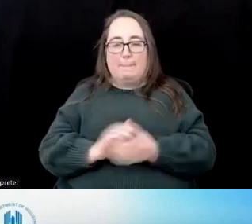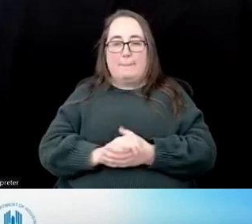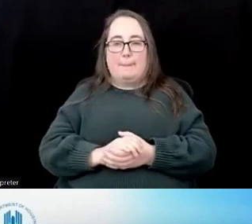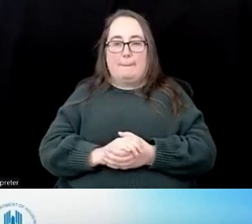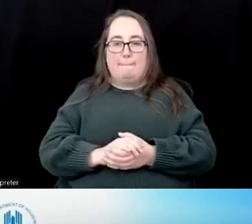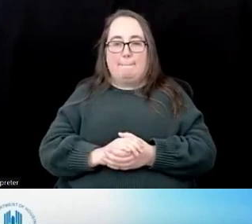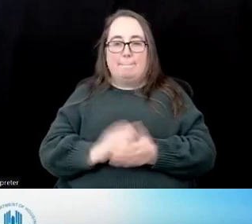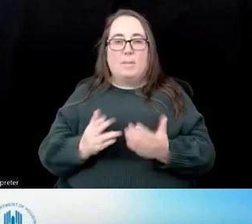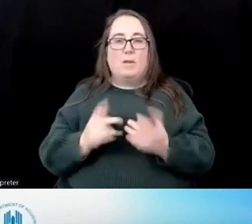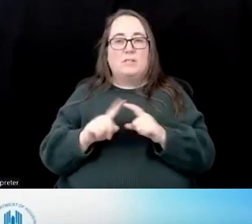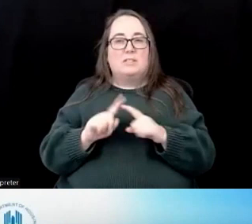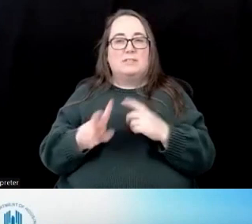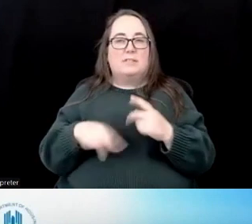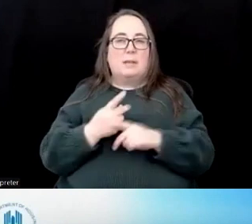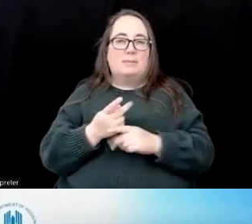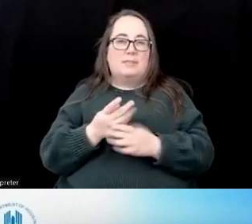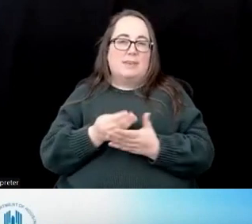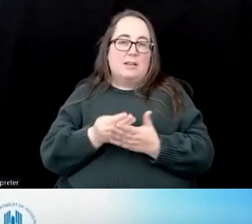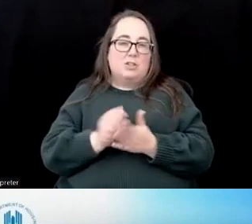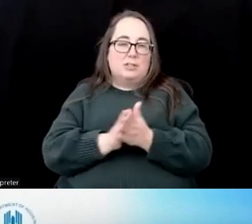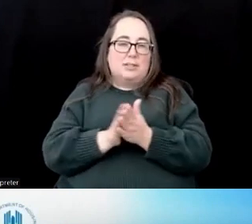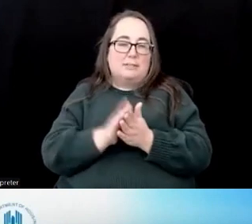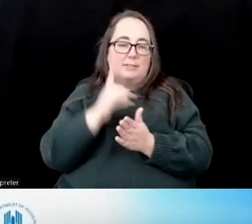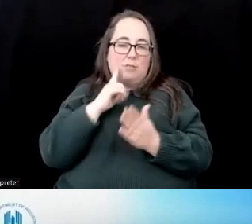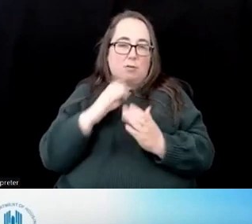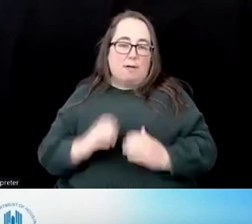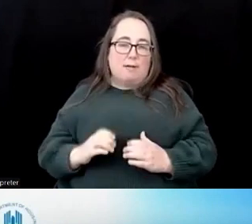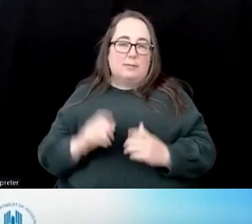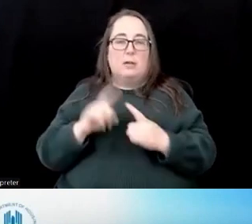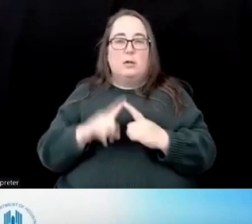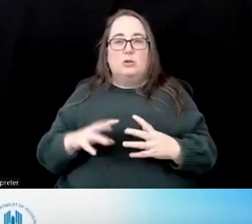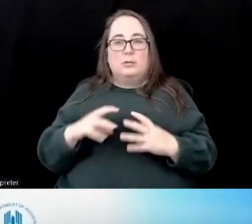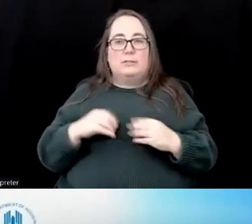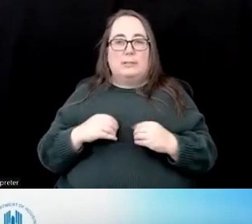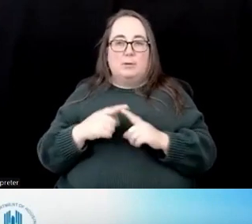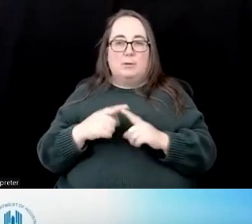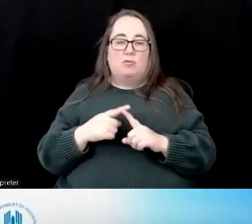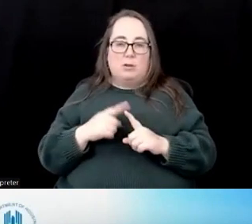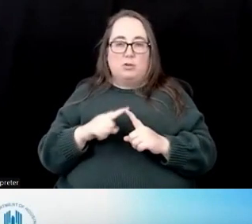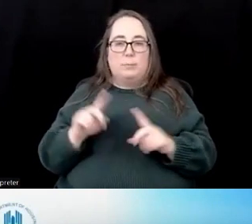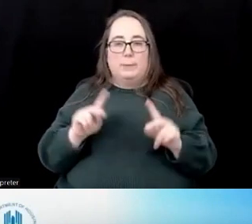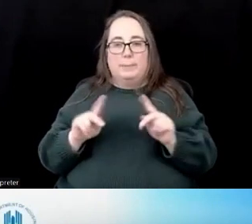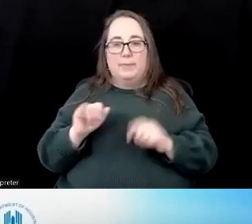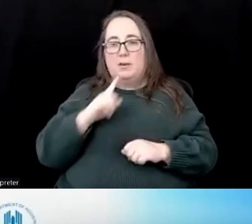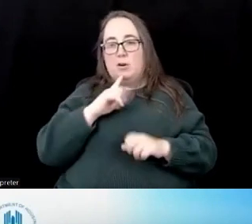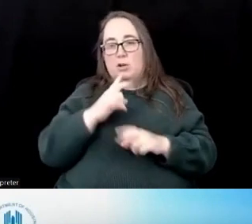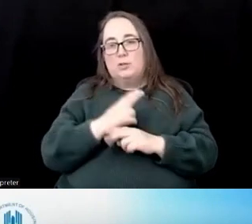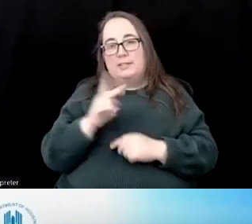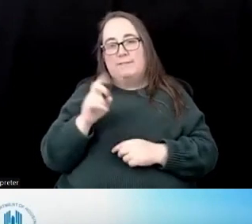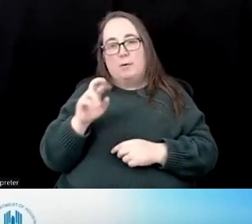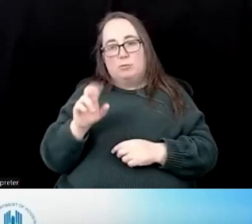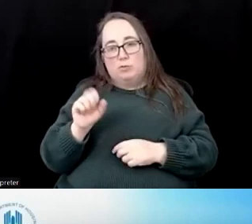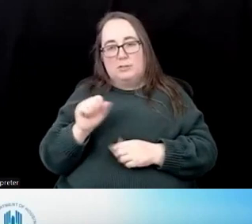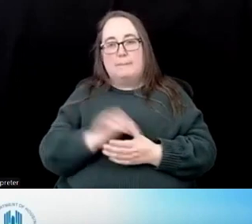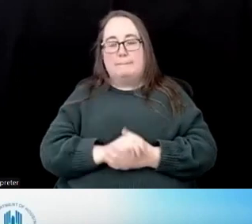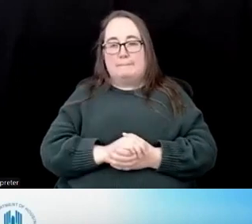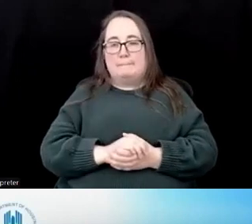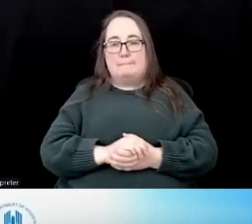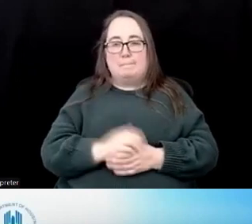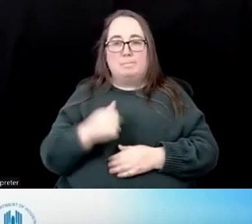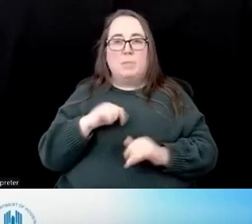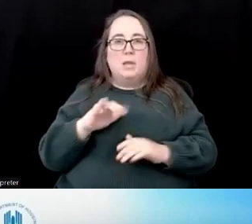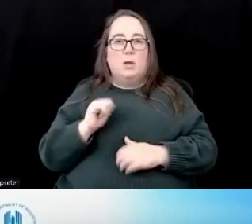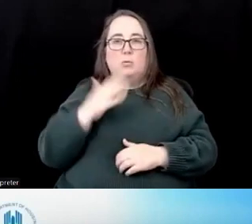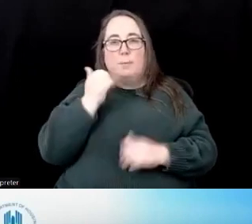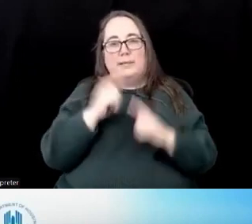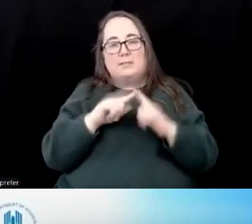different types of financial incentives for clients to accept and rent to people who are using vouchers. So we do our best to educate